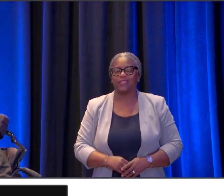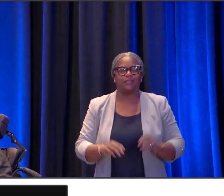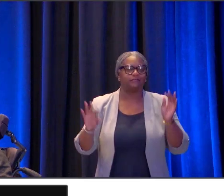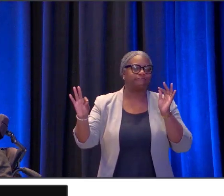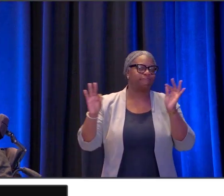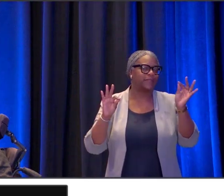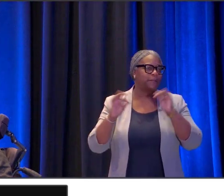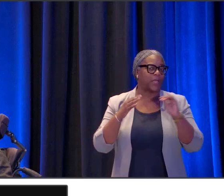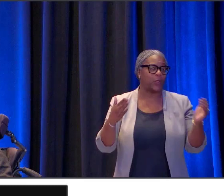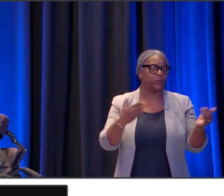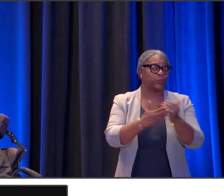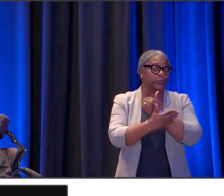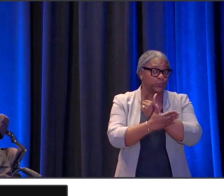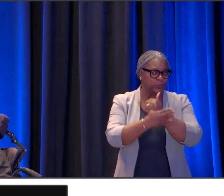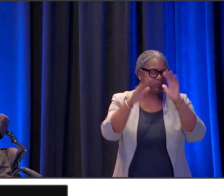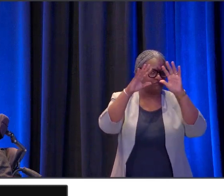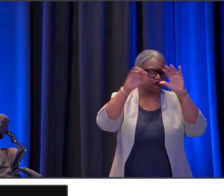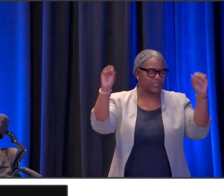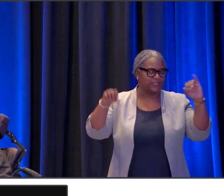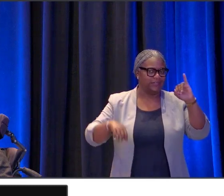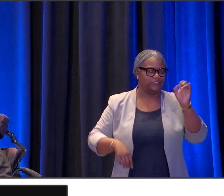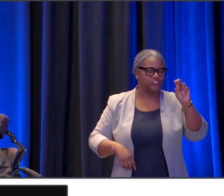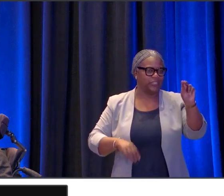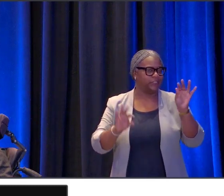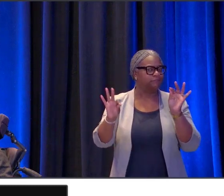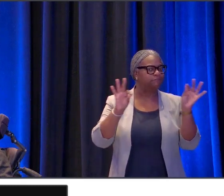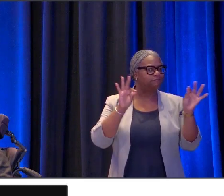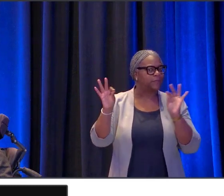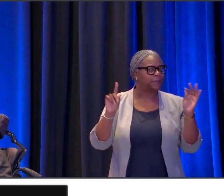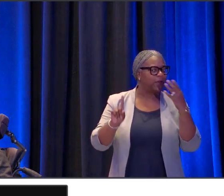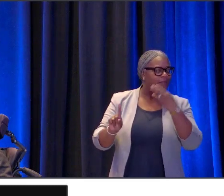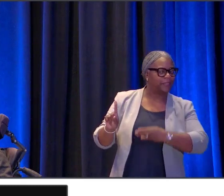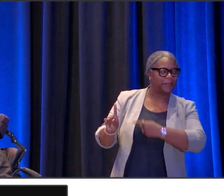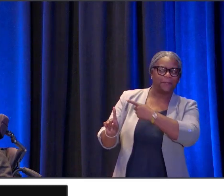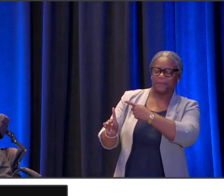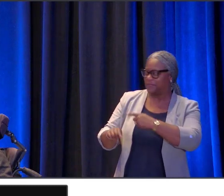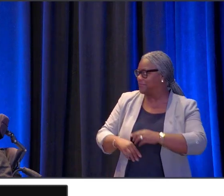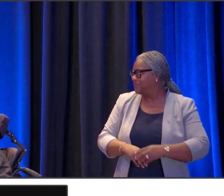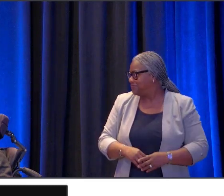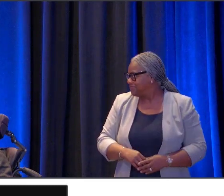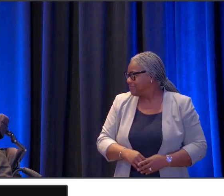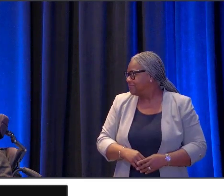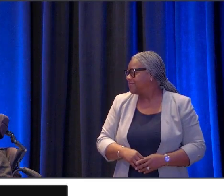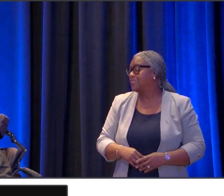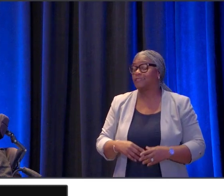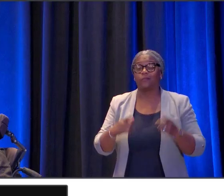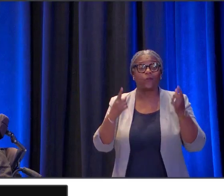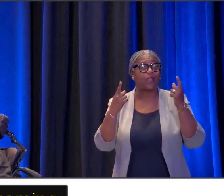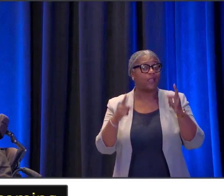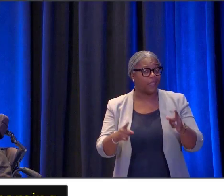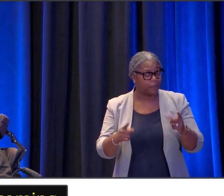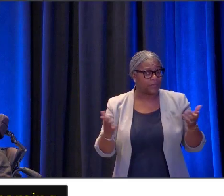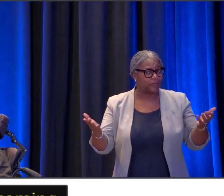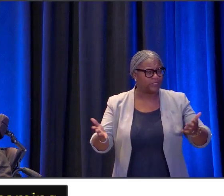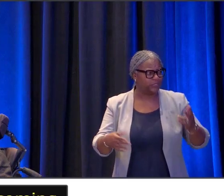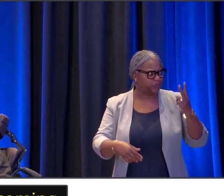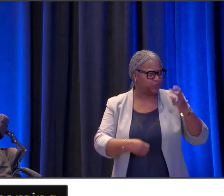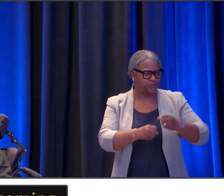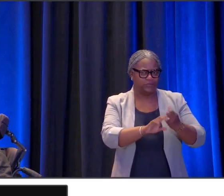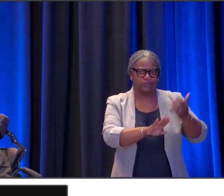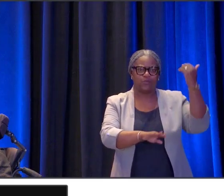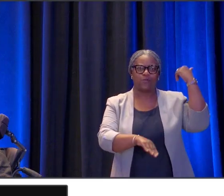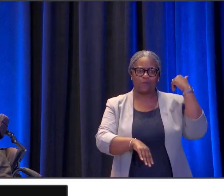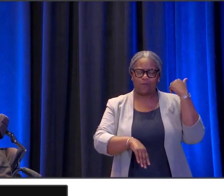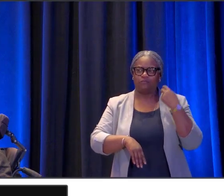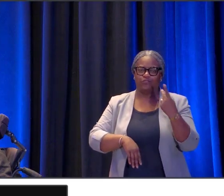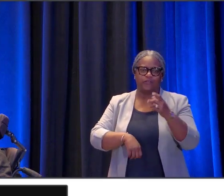incoming president, Jason. Ever since I got here about 2 years ago, I've been